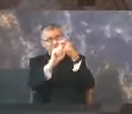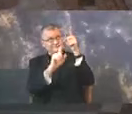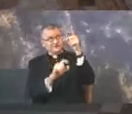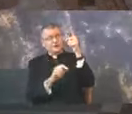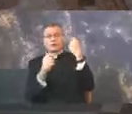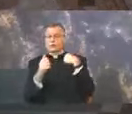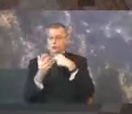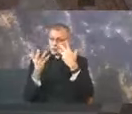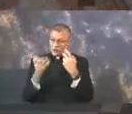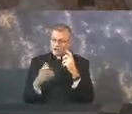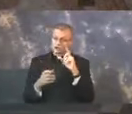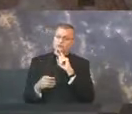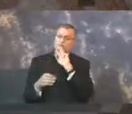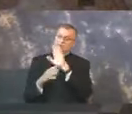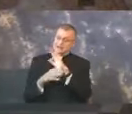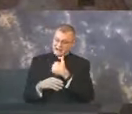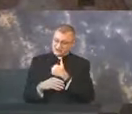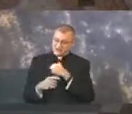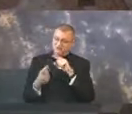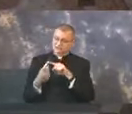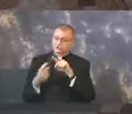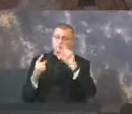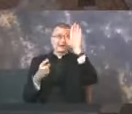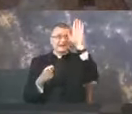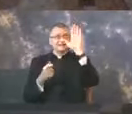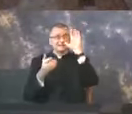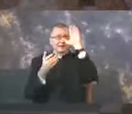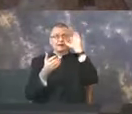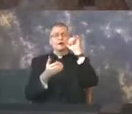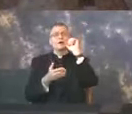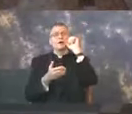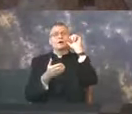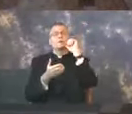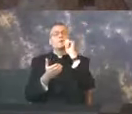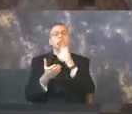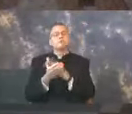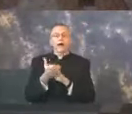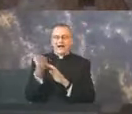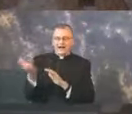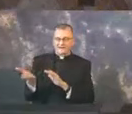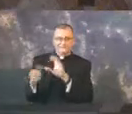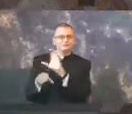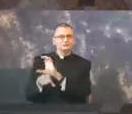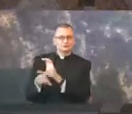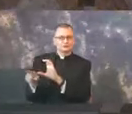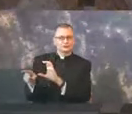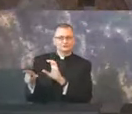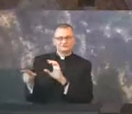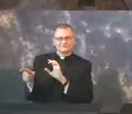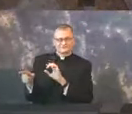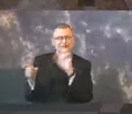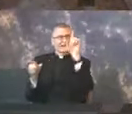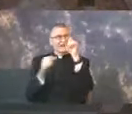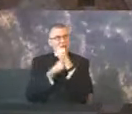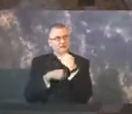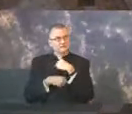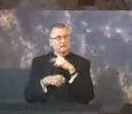not wish to dedicate ourselves even more deeply to his bride, whom he also loves through us with an unfailing